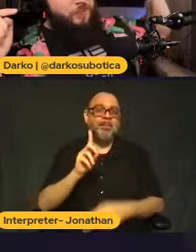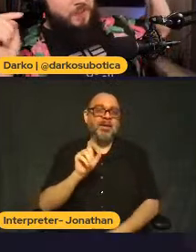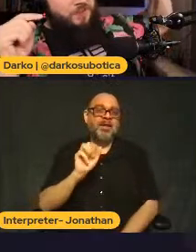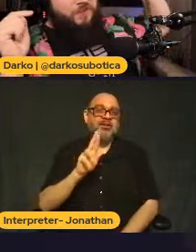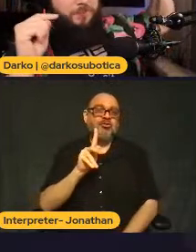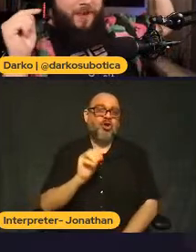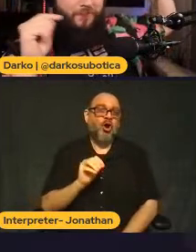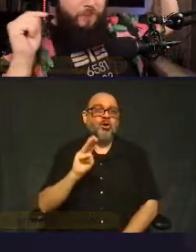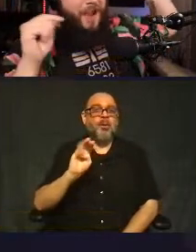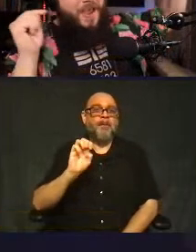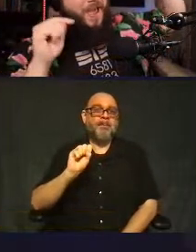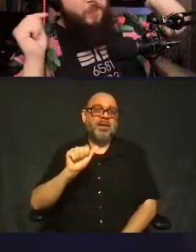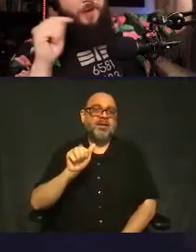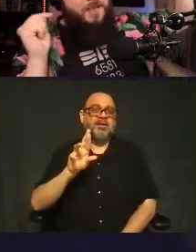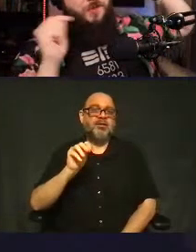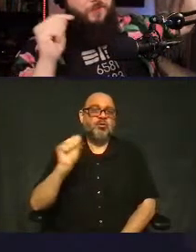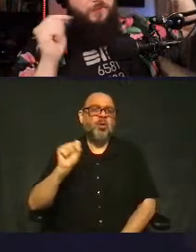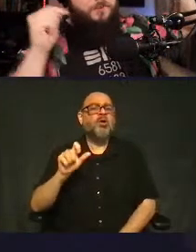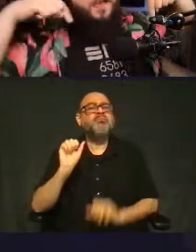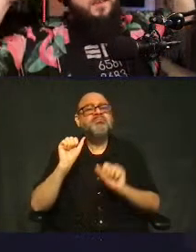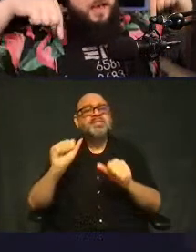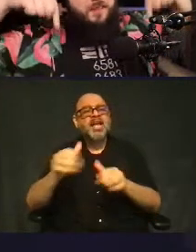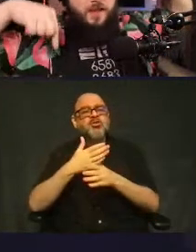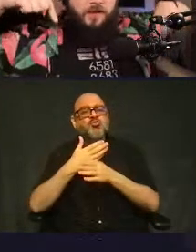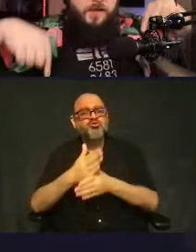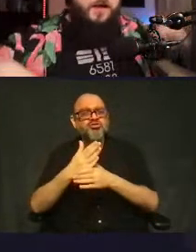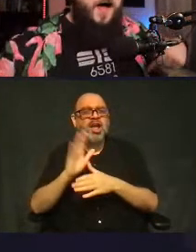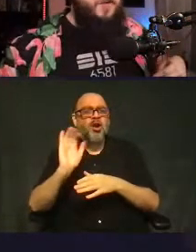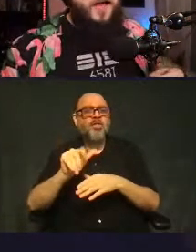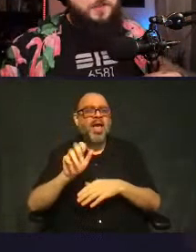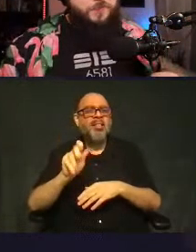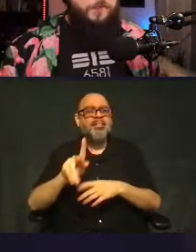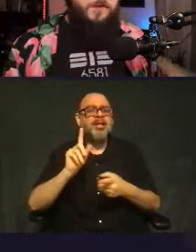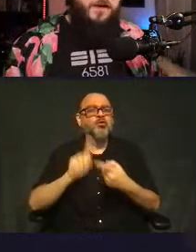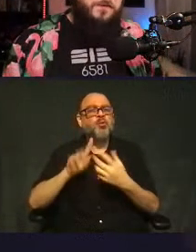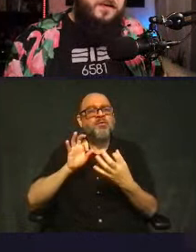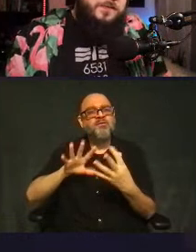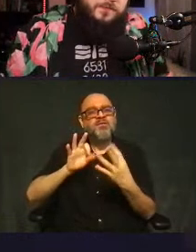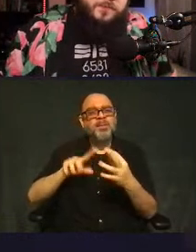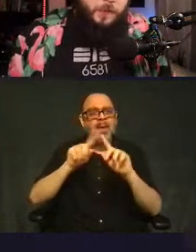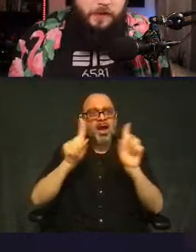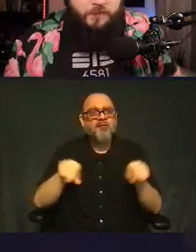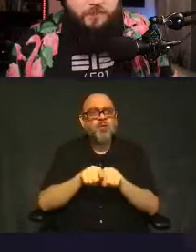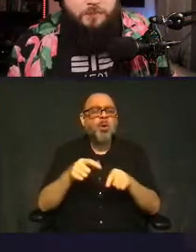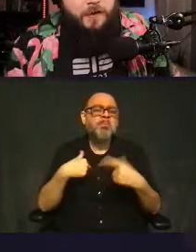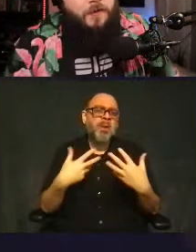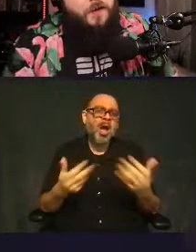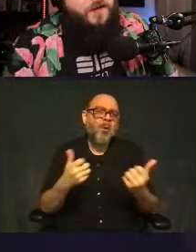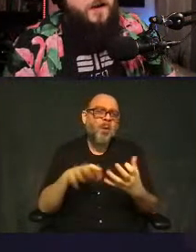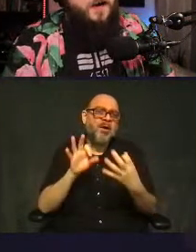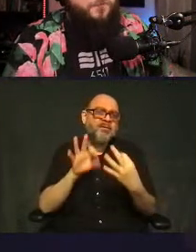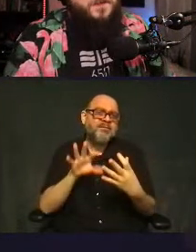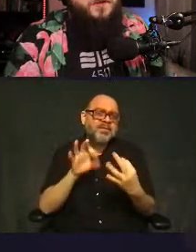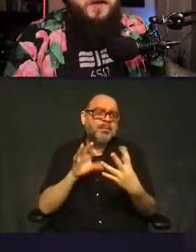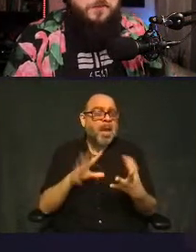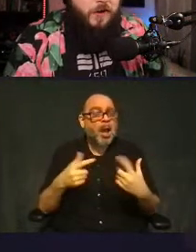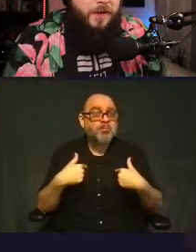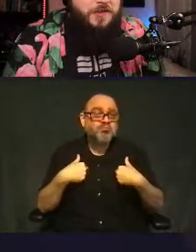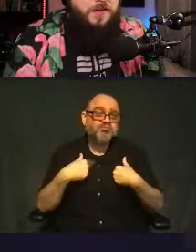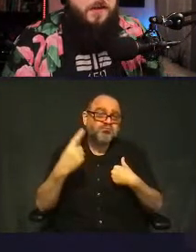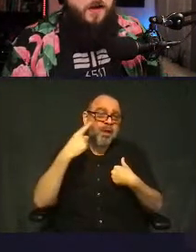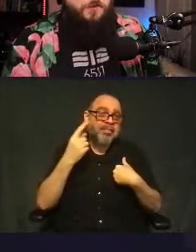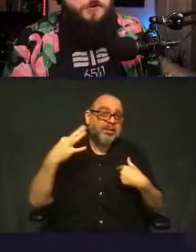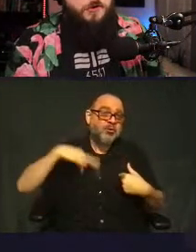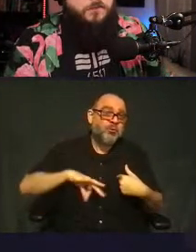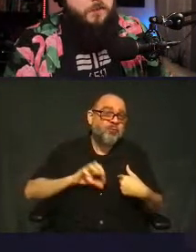link to this feedback form? I will ask you for feedback. Yes, that thing. I will ask you for feedback because we live on feedback. So thank you very